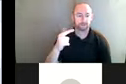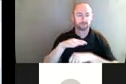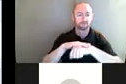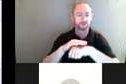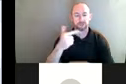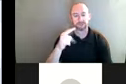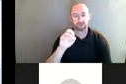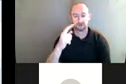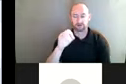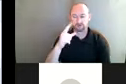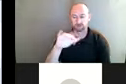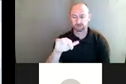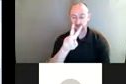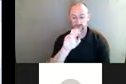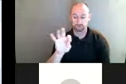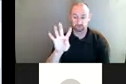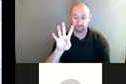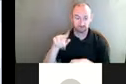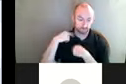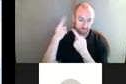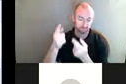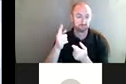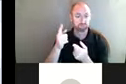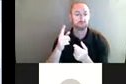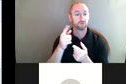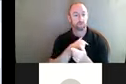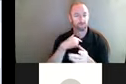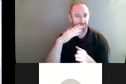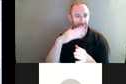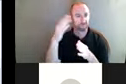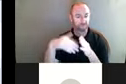since 2004. And since then we've completed